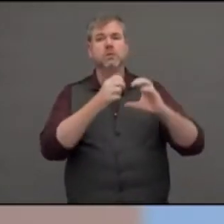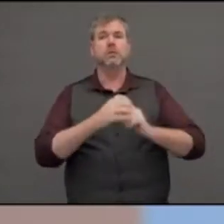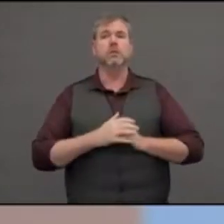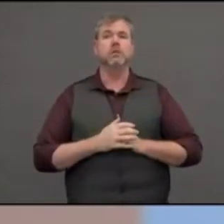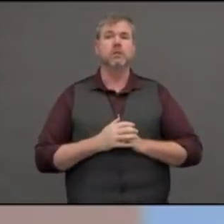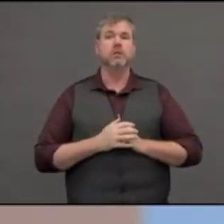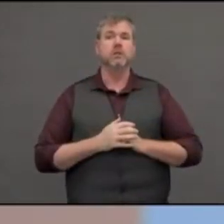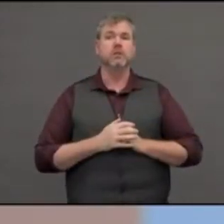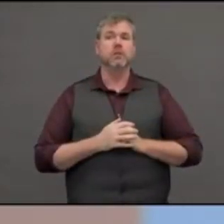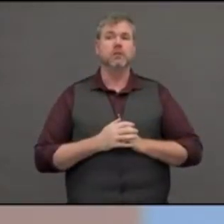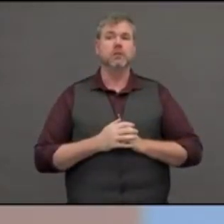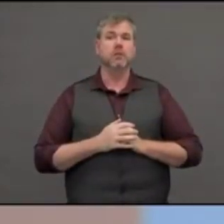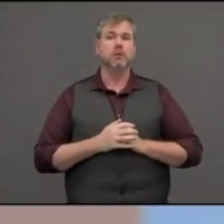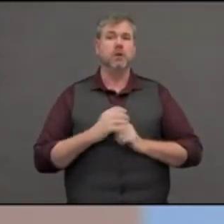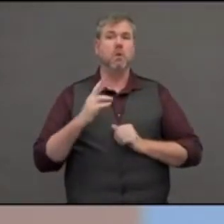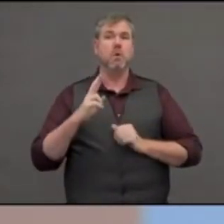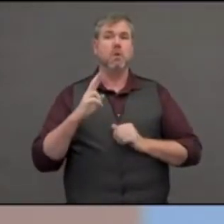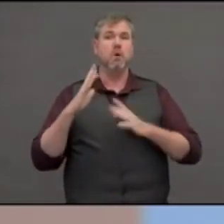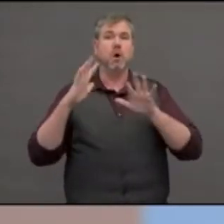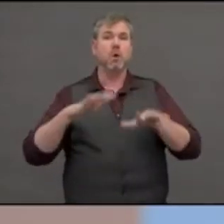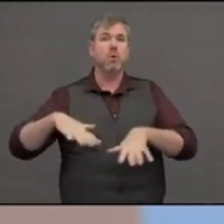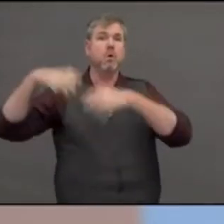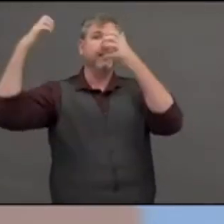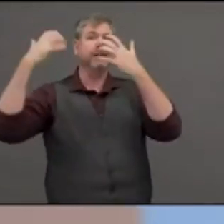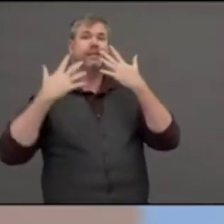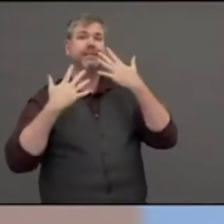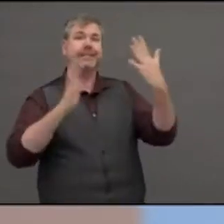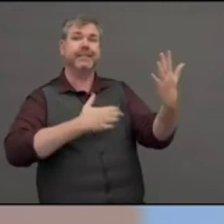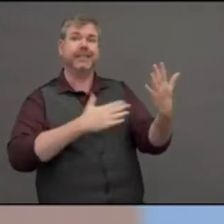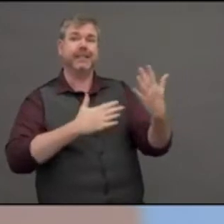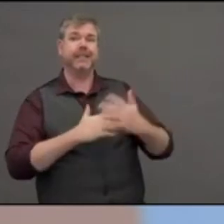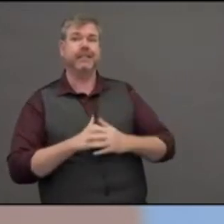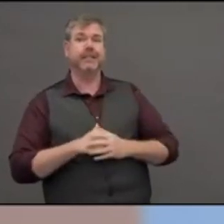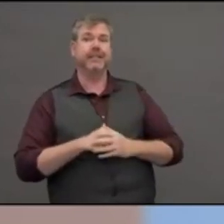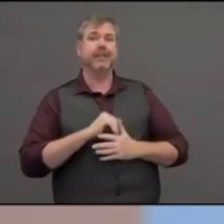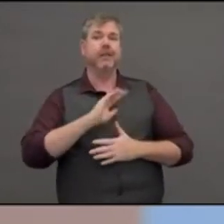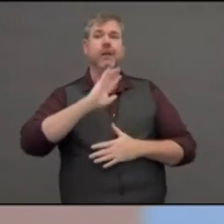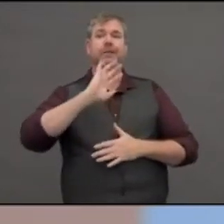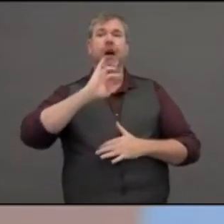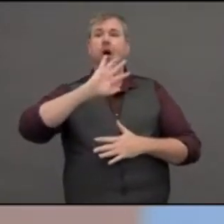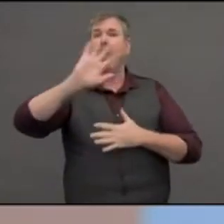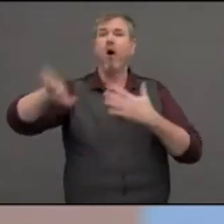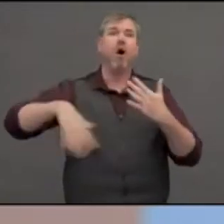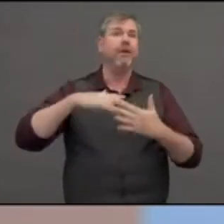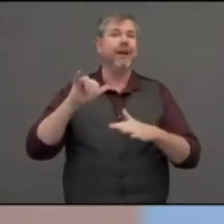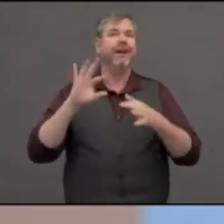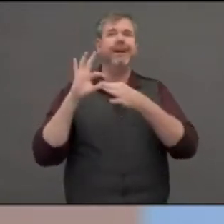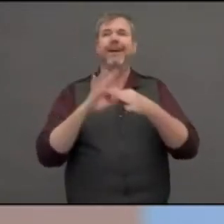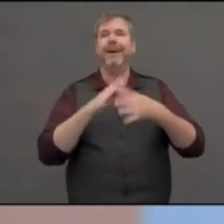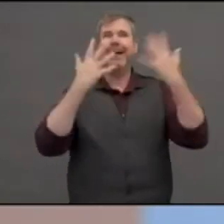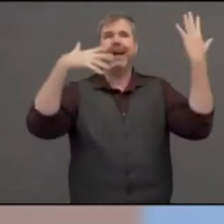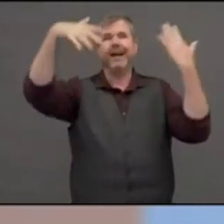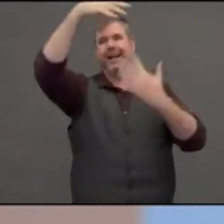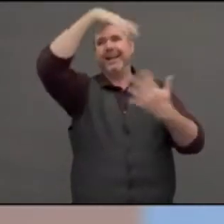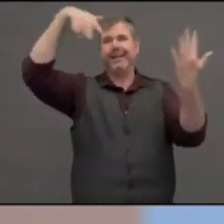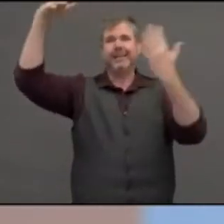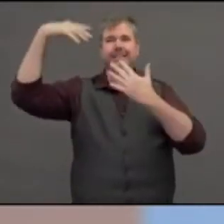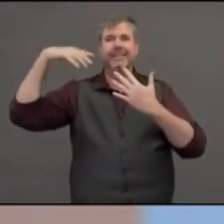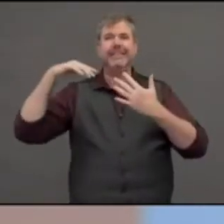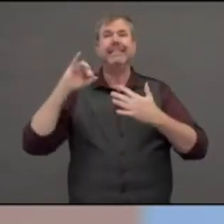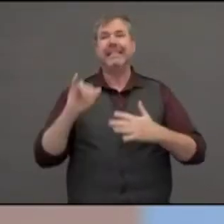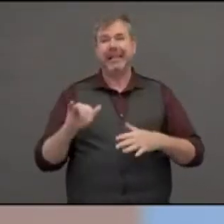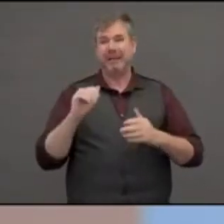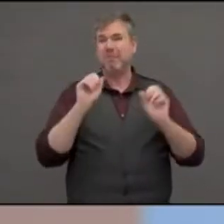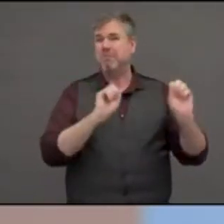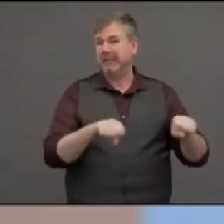that can create a lot of aerosol, which we've found through science is that's where COVID potentially can be transmitted. So the guidelines are not allowing